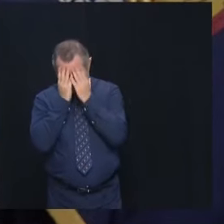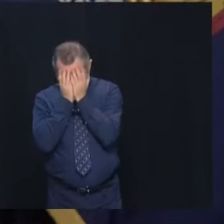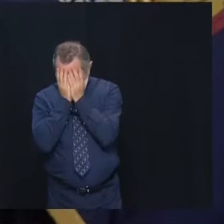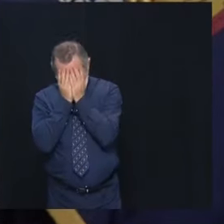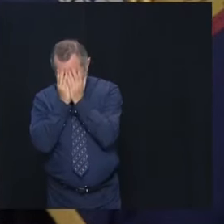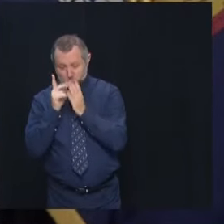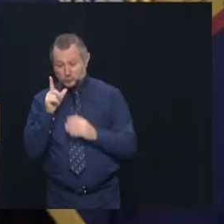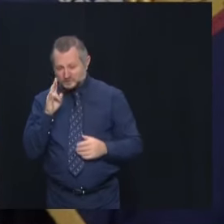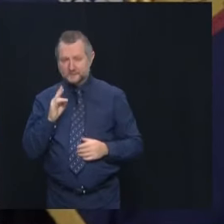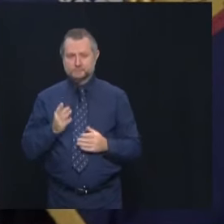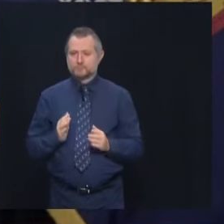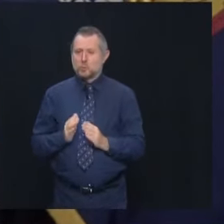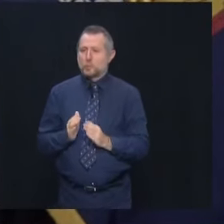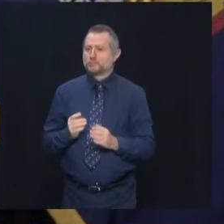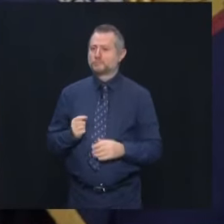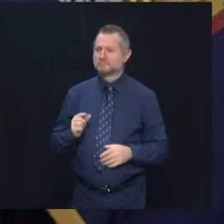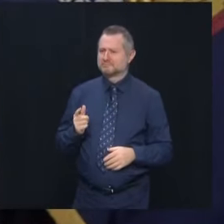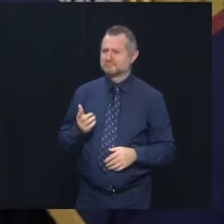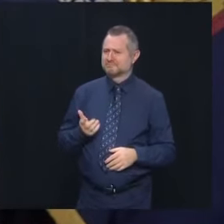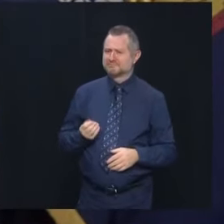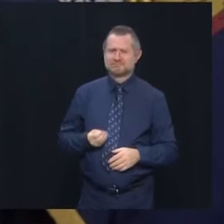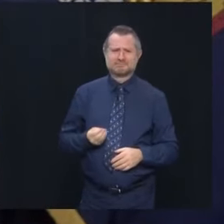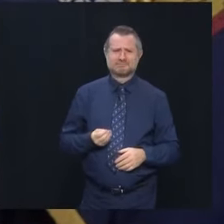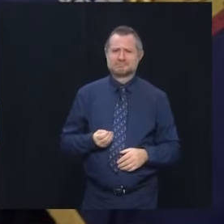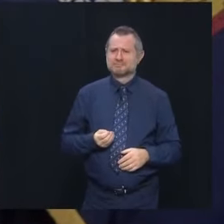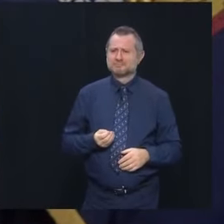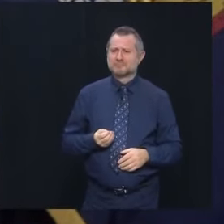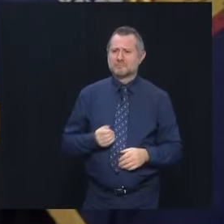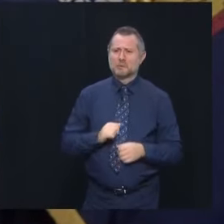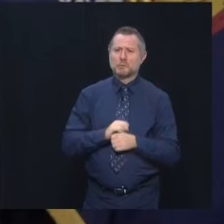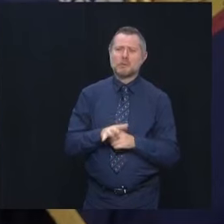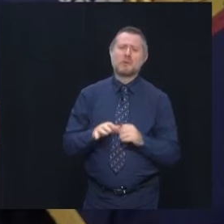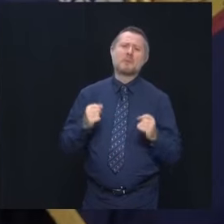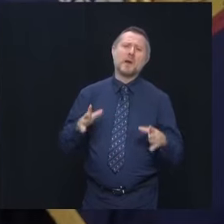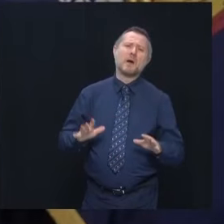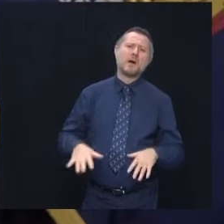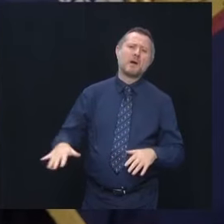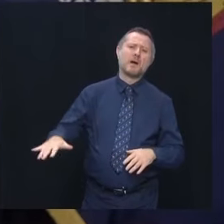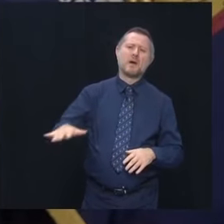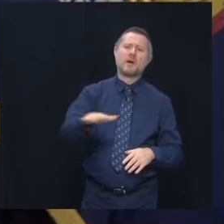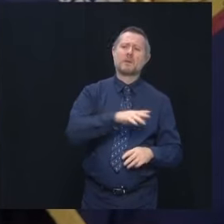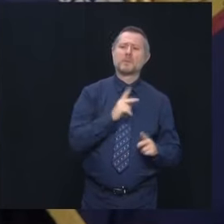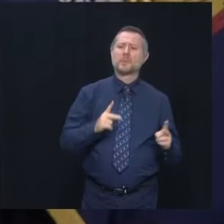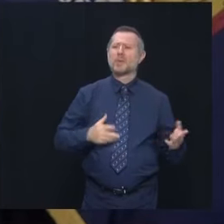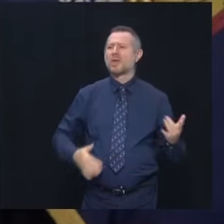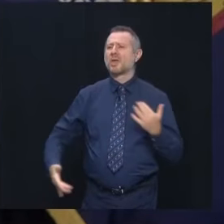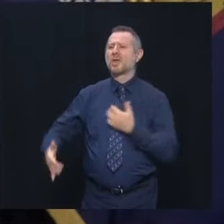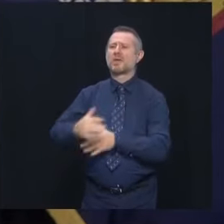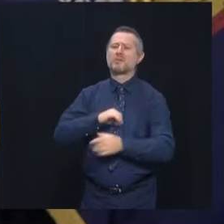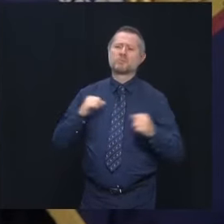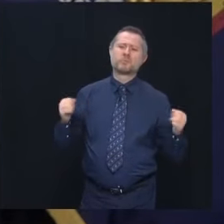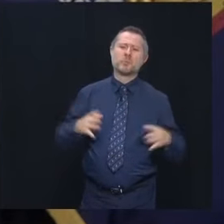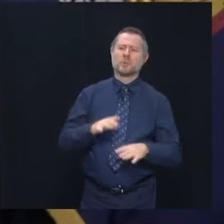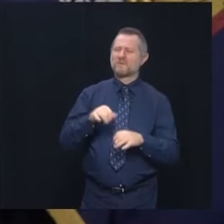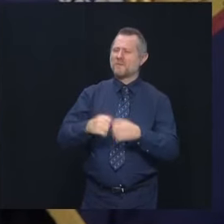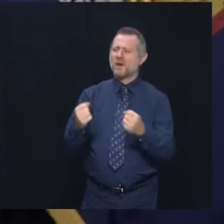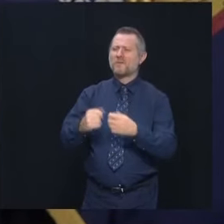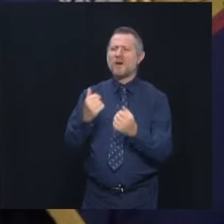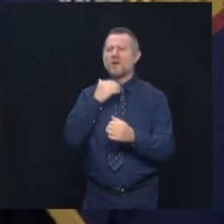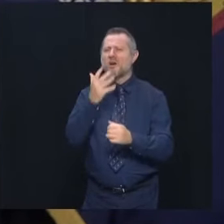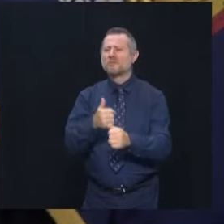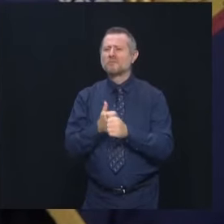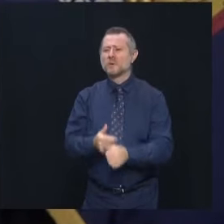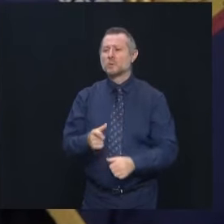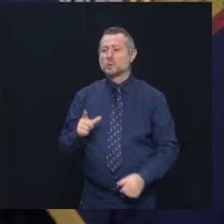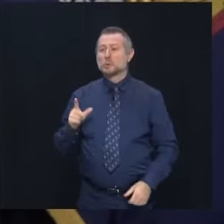That, with this rampant, ongoing violation, you think 26